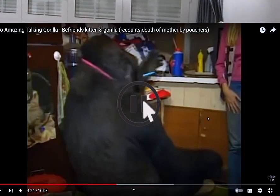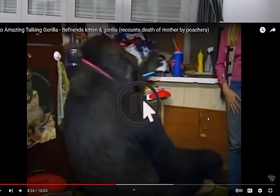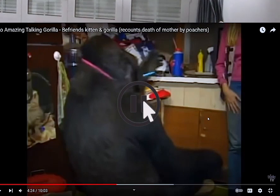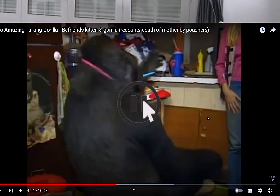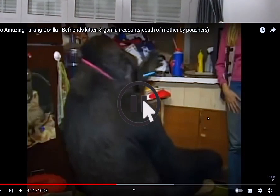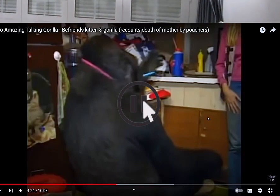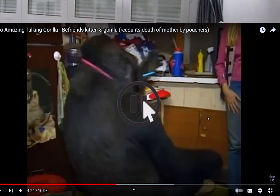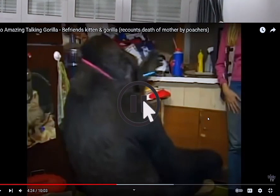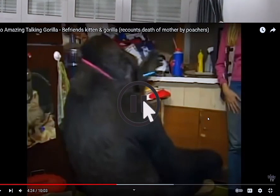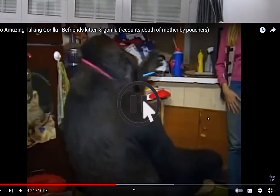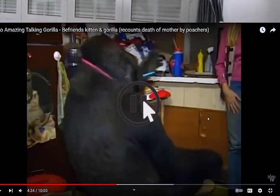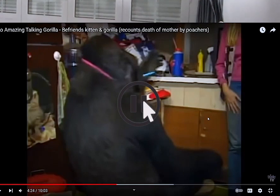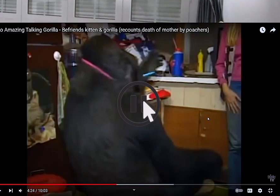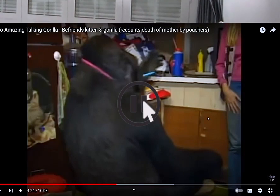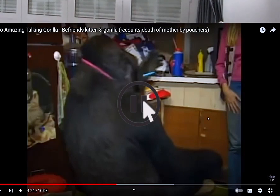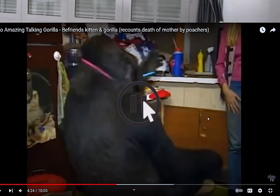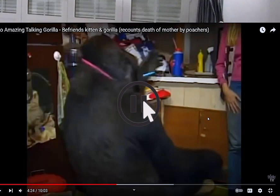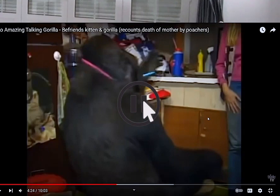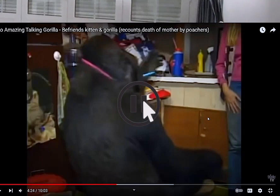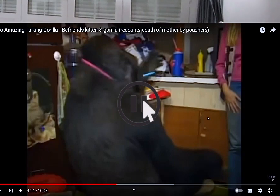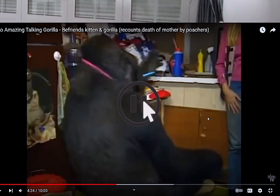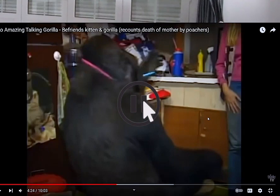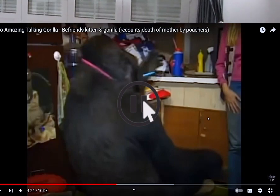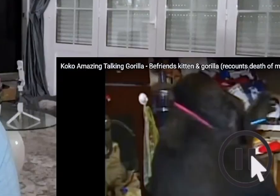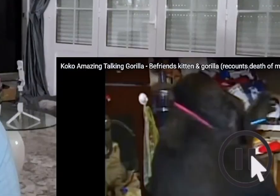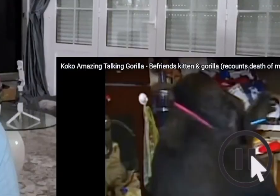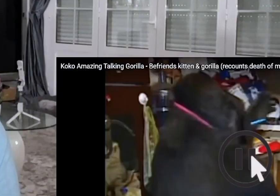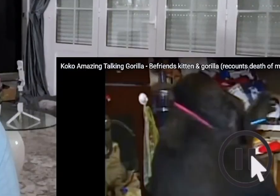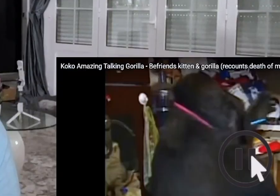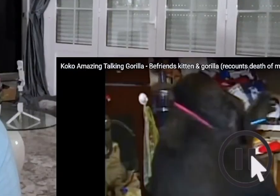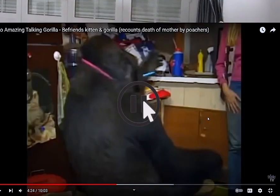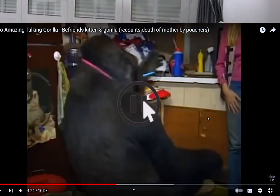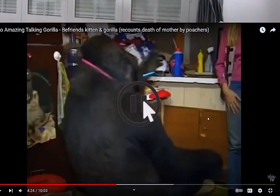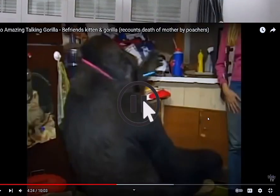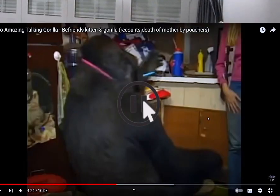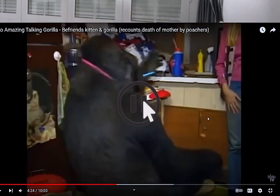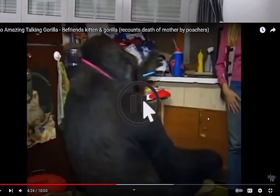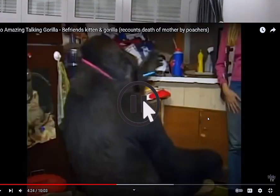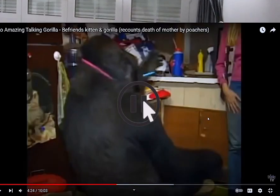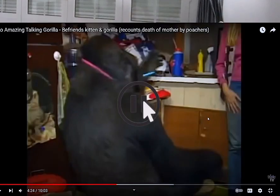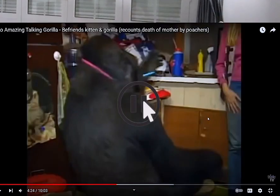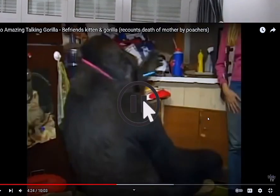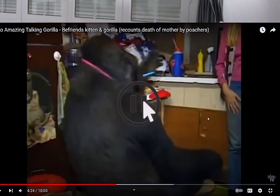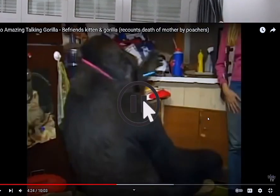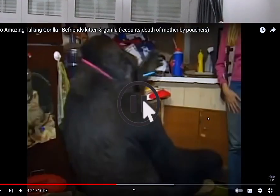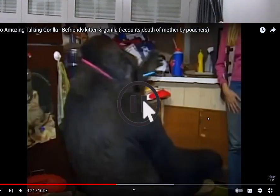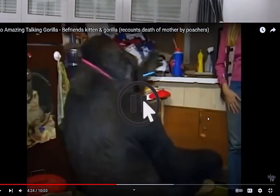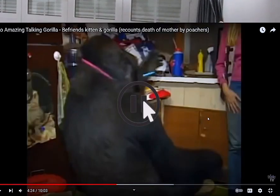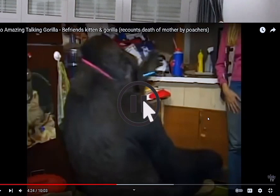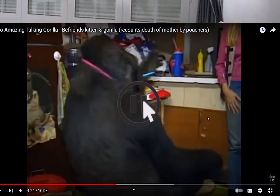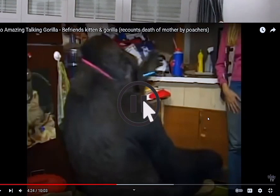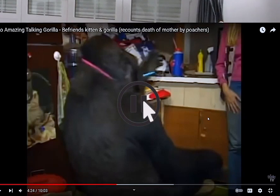say, oh, the animal is only doing it to get the thing that it wants. Well, yeah, that's what humans do as well. We